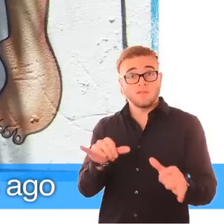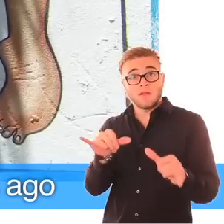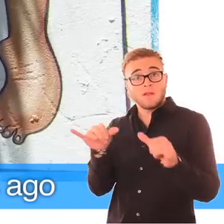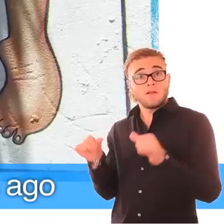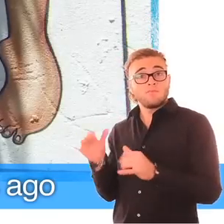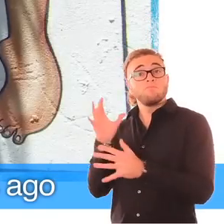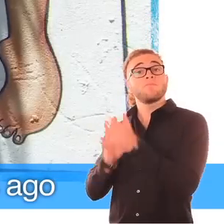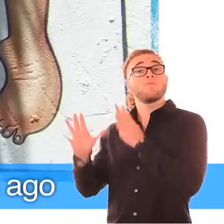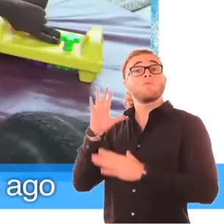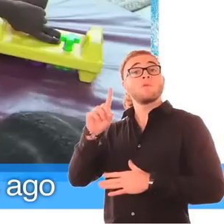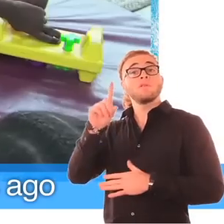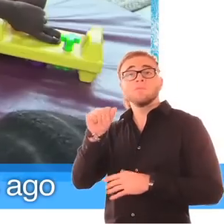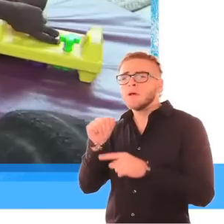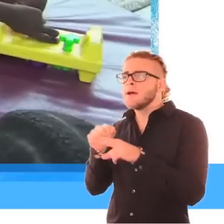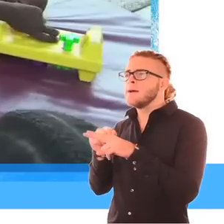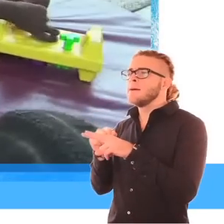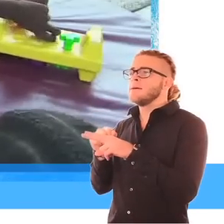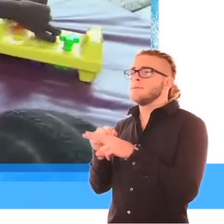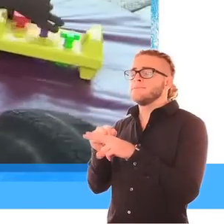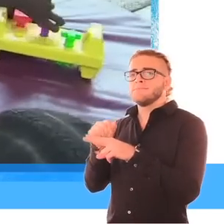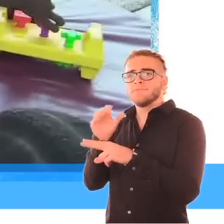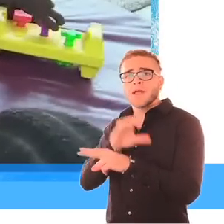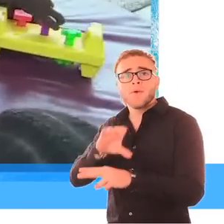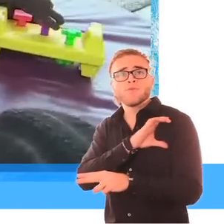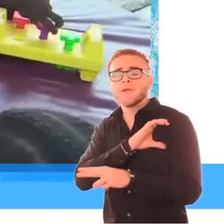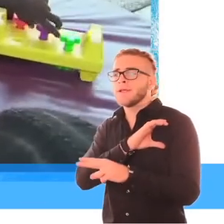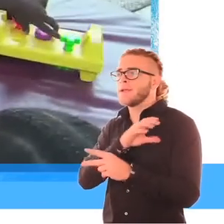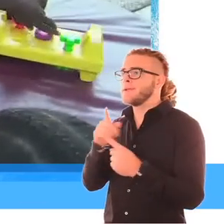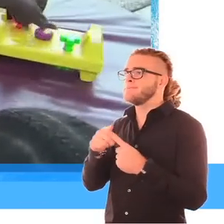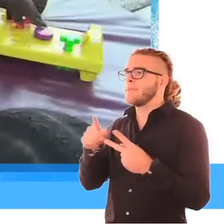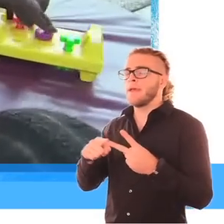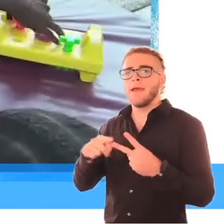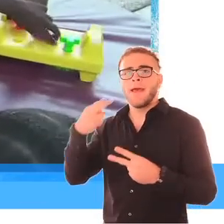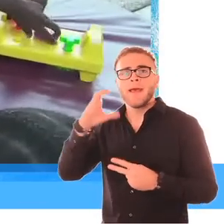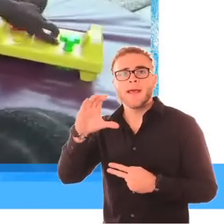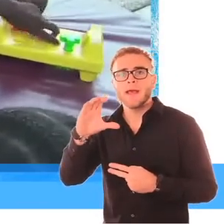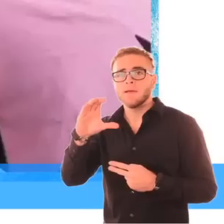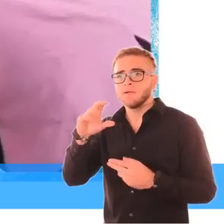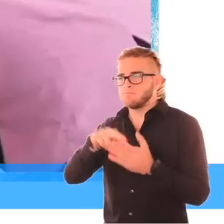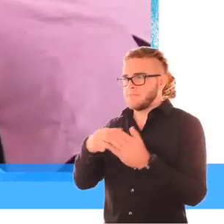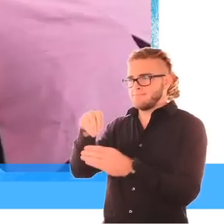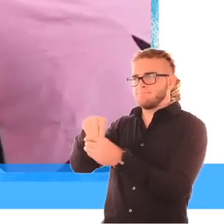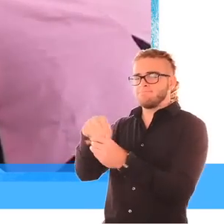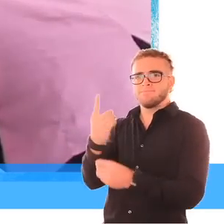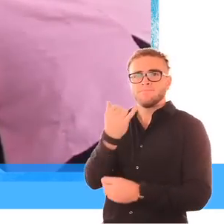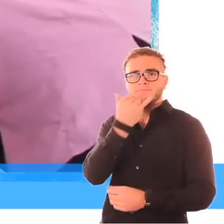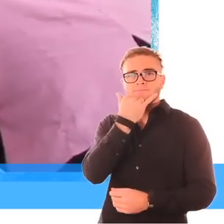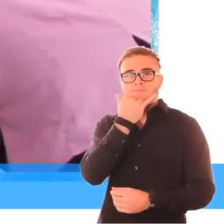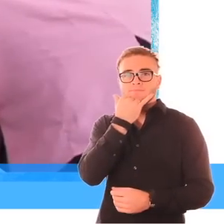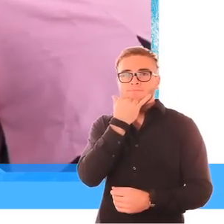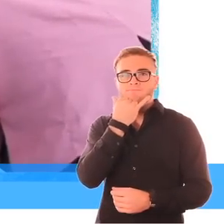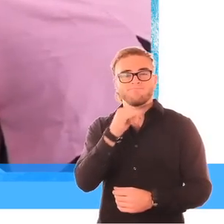no longer understood as it was a few years ago as a characteristic or a handicap which is intrinsic